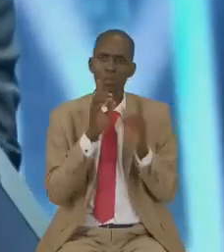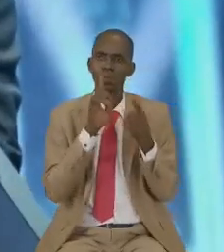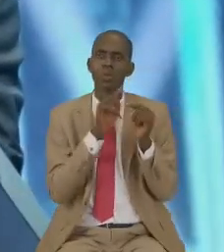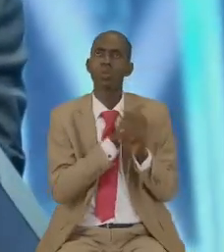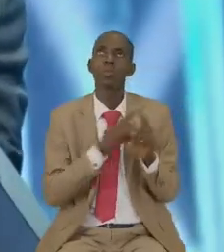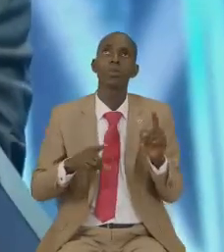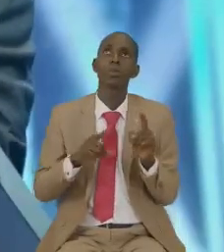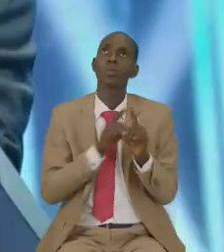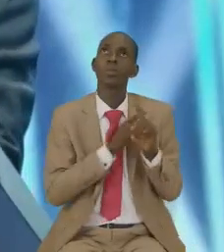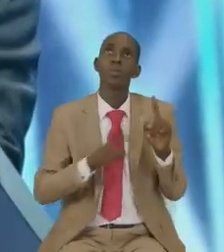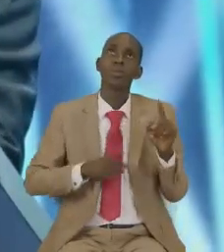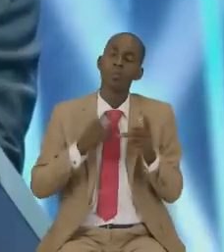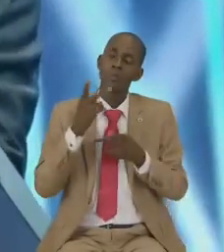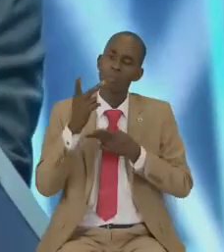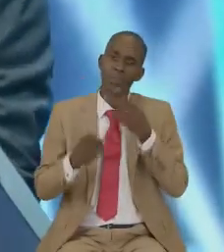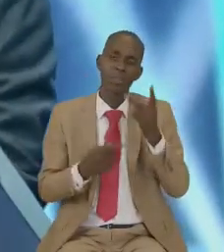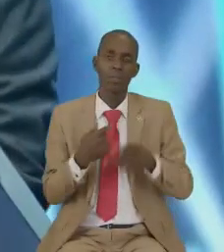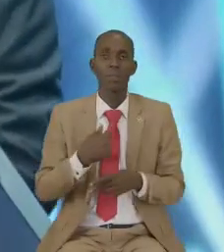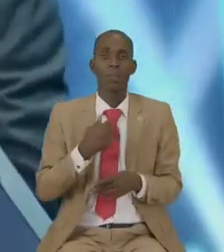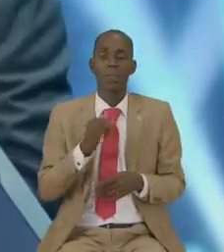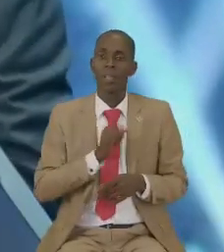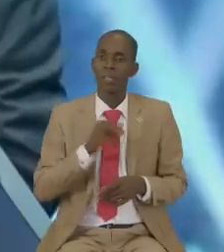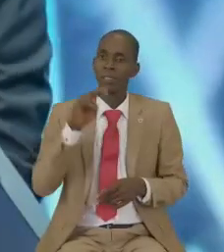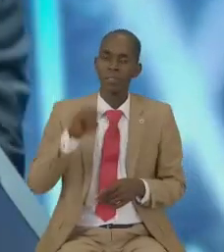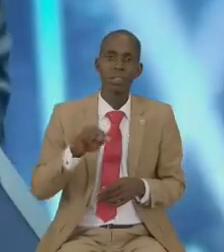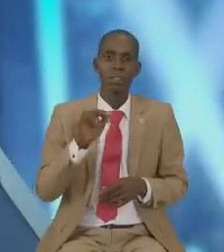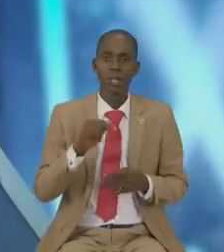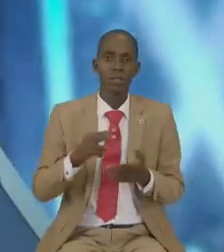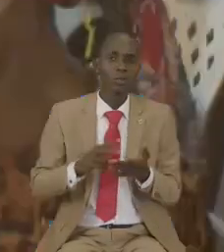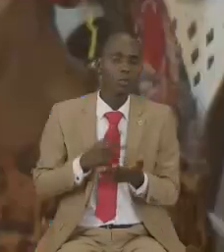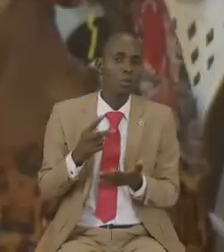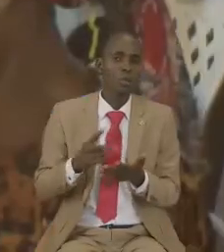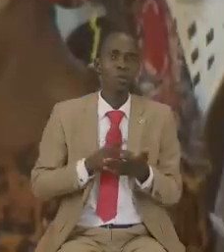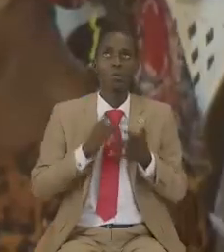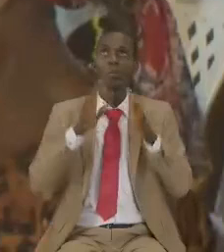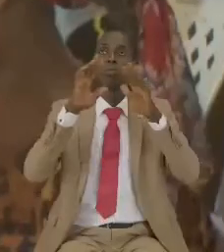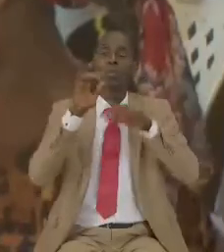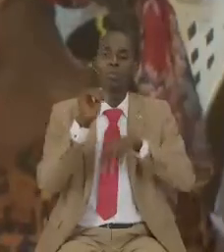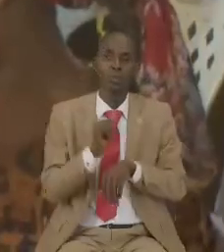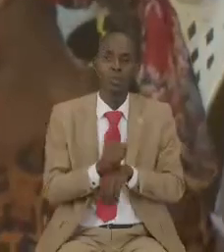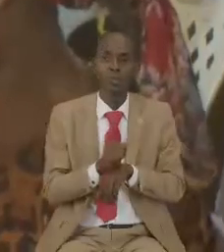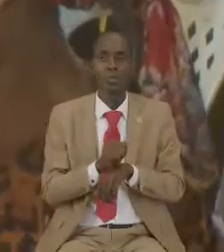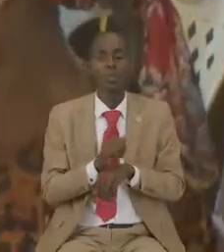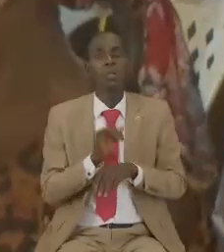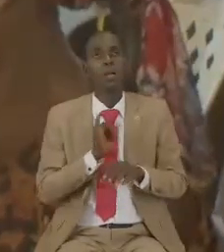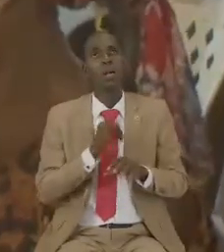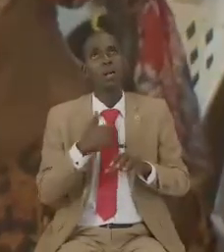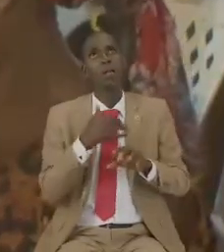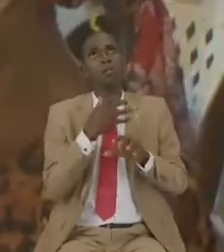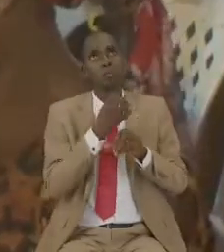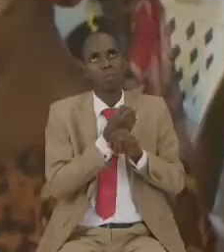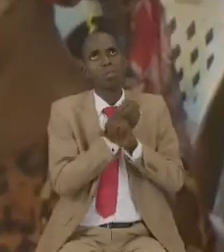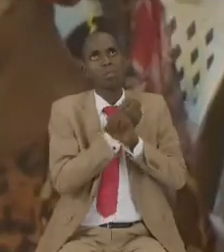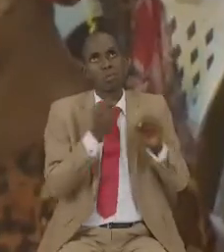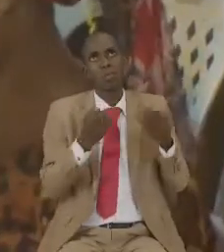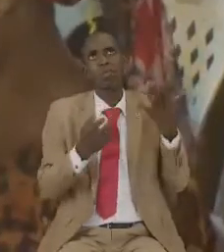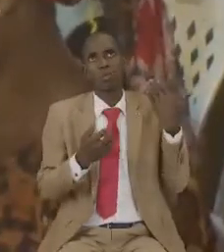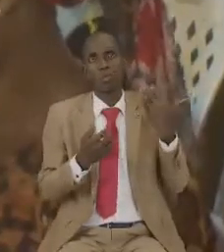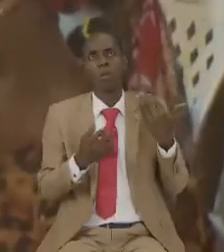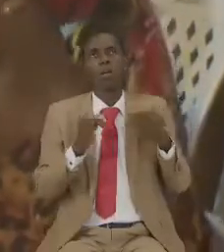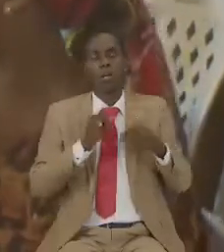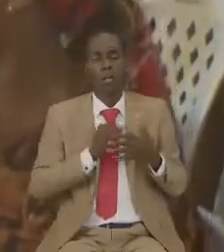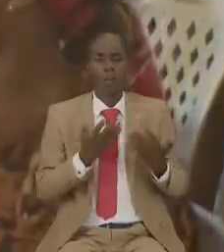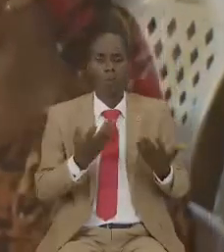me. I need a double miracle. One, I've got salvation. I also want to get healing. I also want to